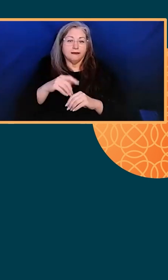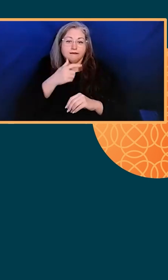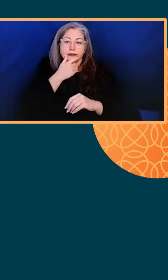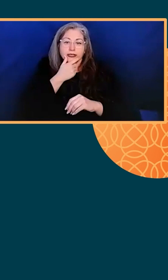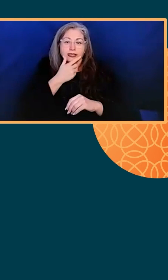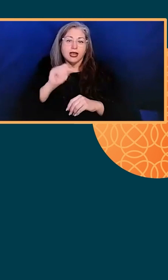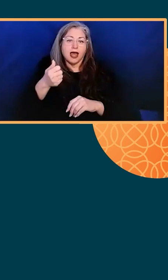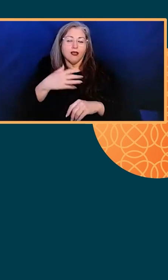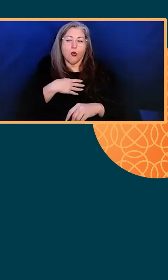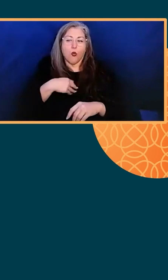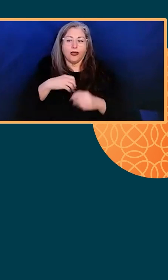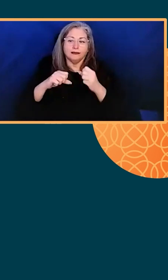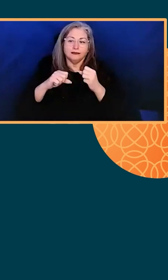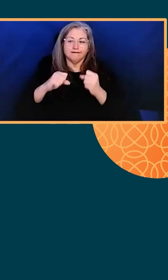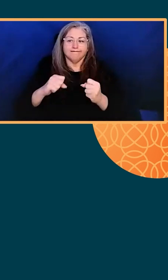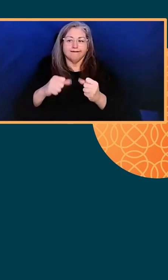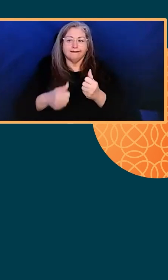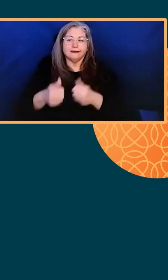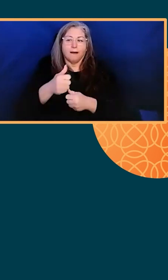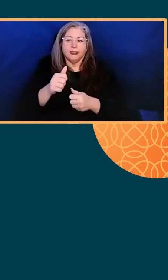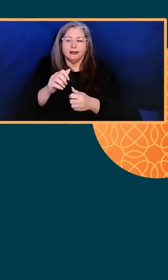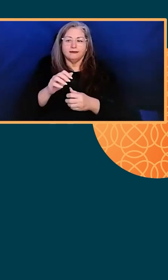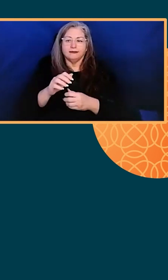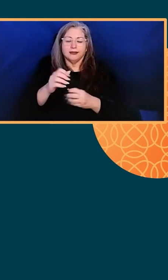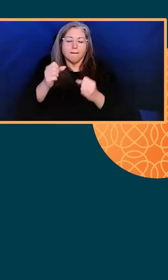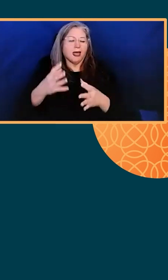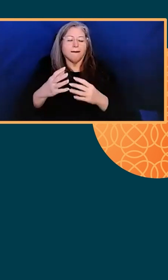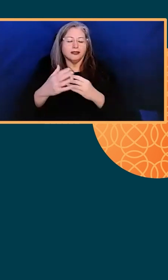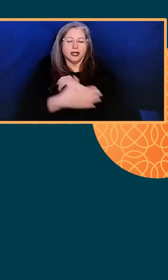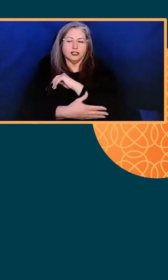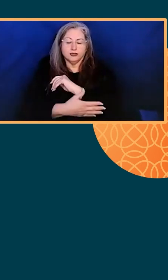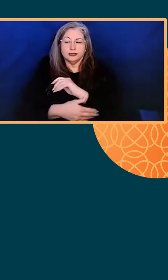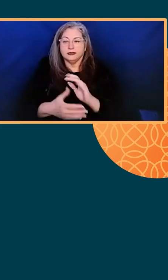other white dominant countries, is